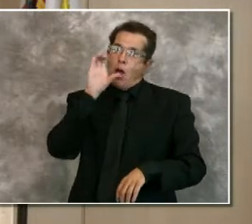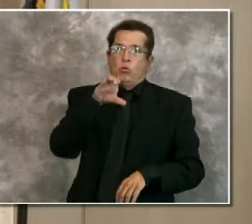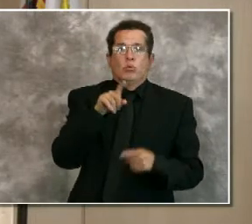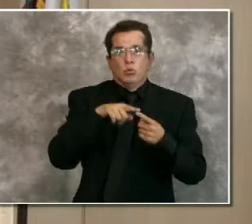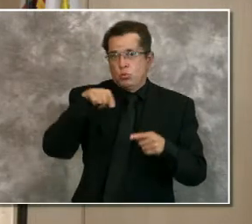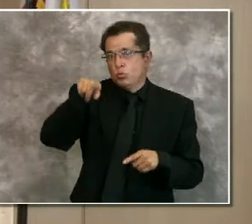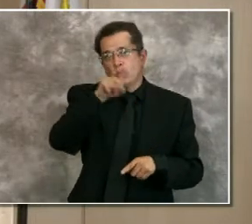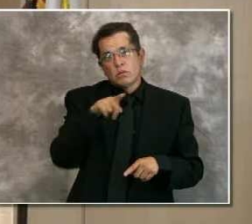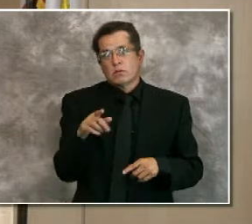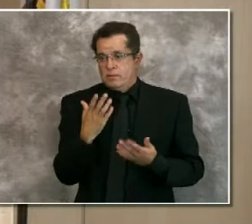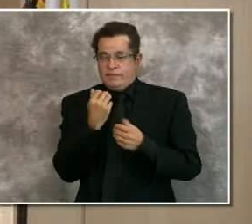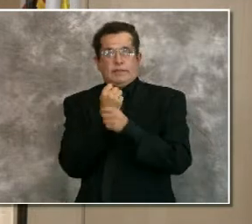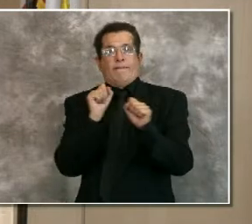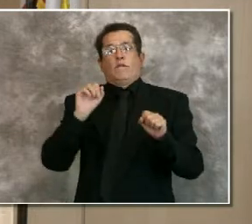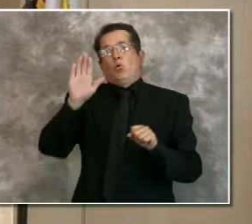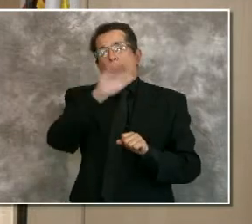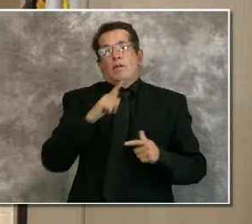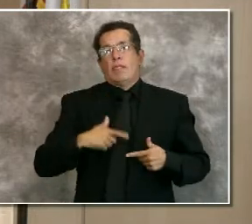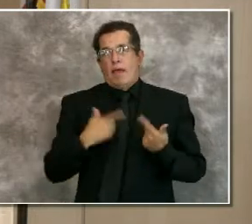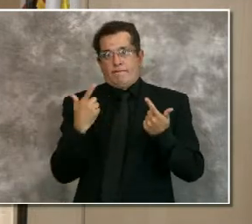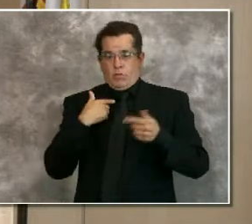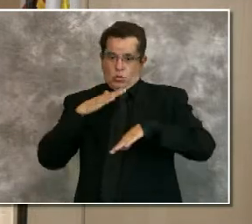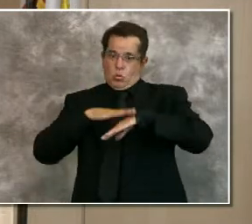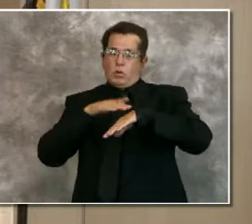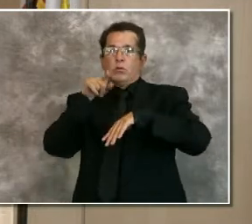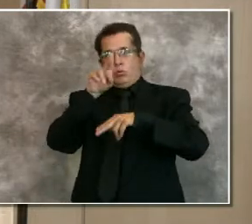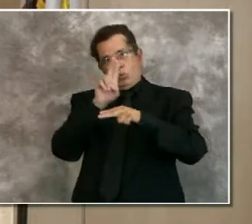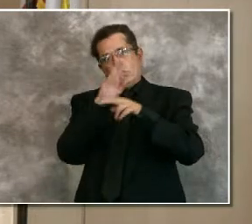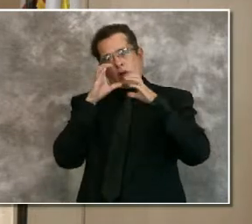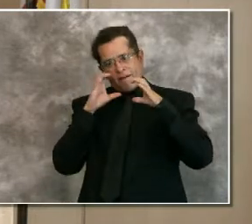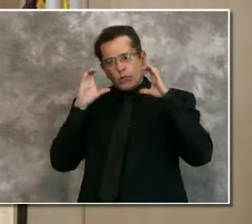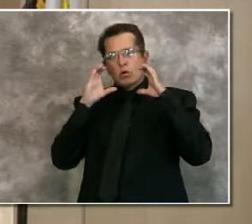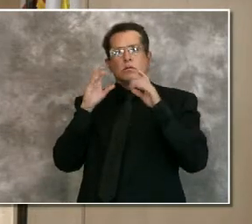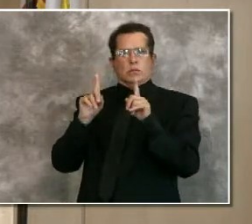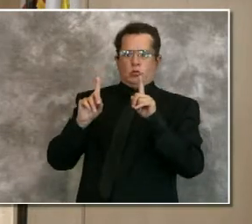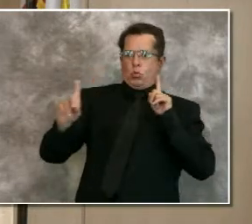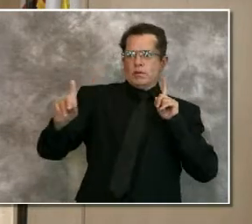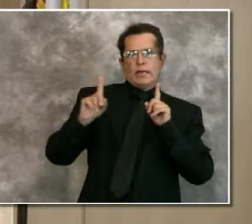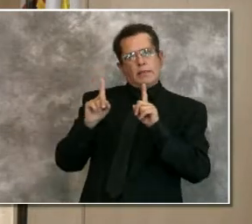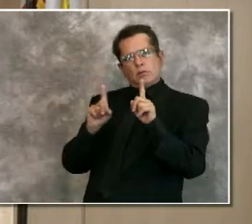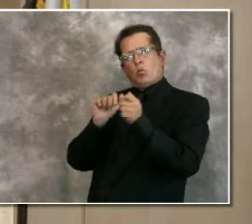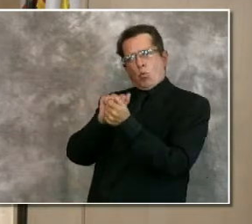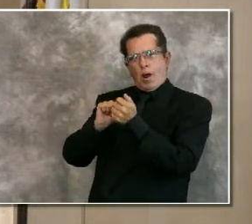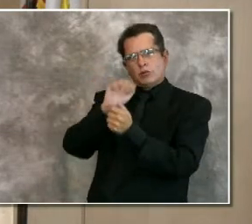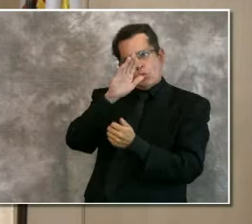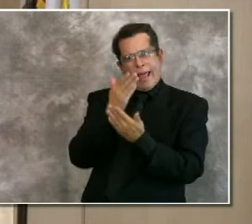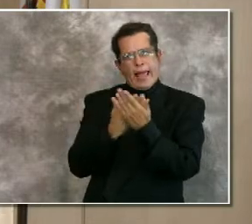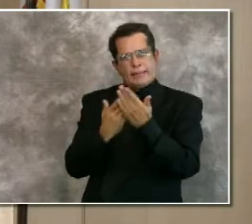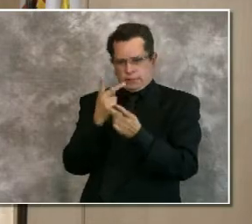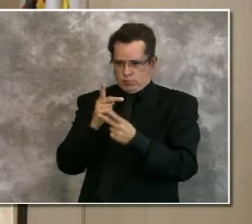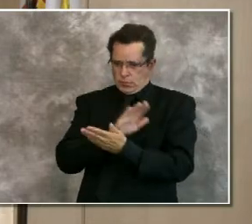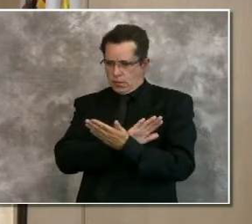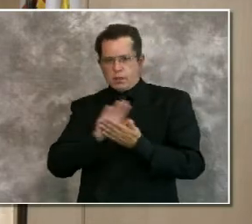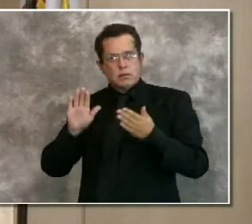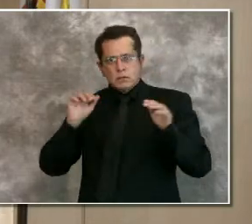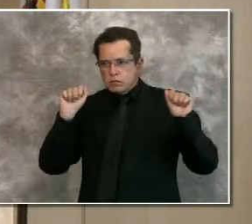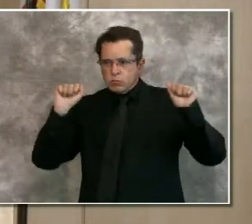are asking individuals to wear facial coverings, maintain social distancing, wash your hands, and